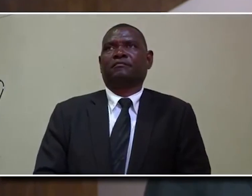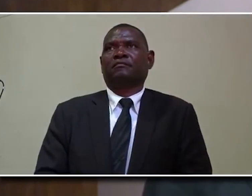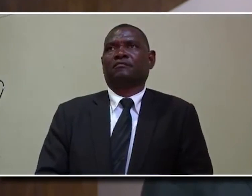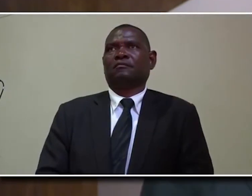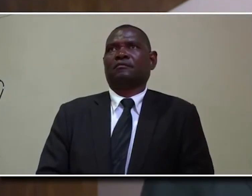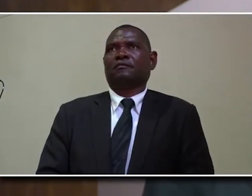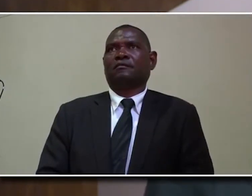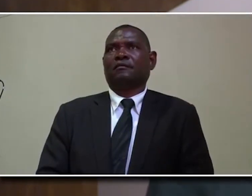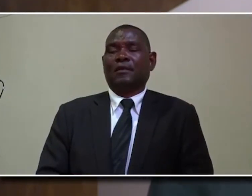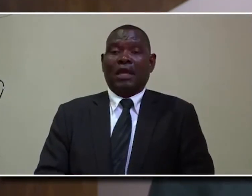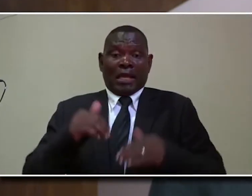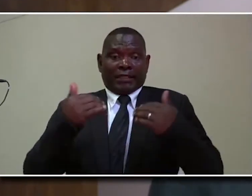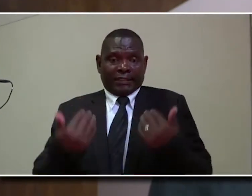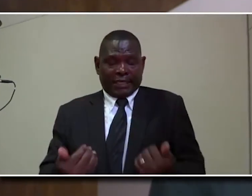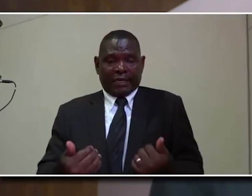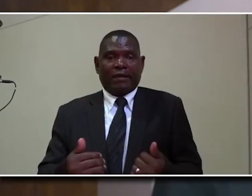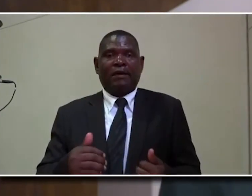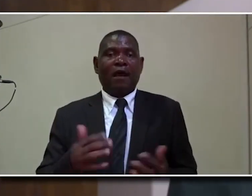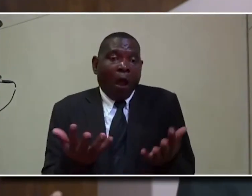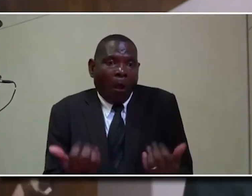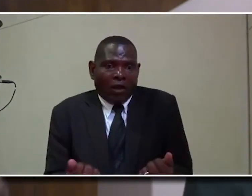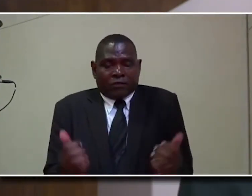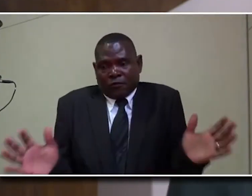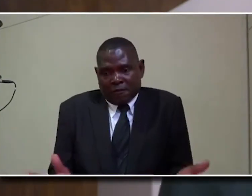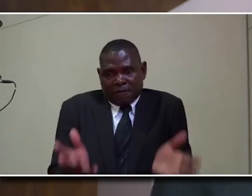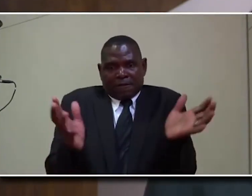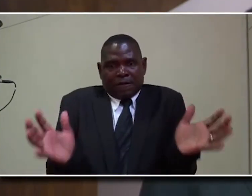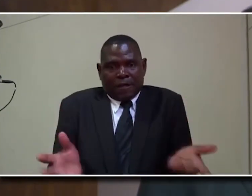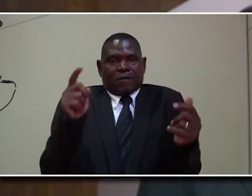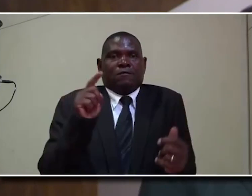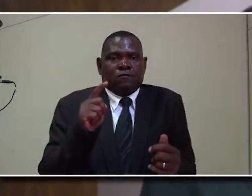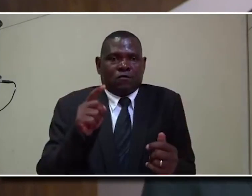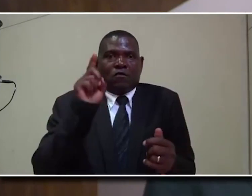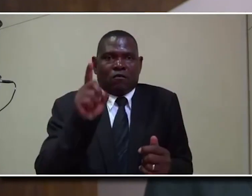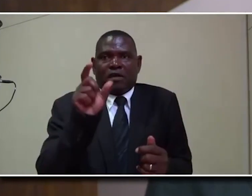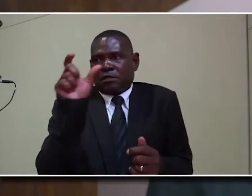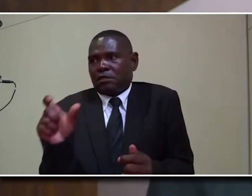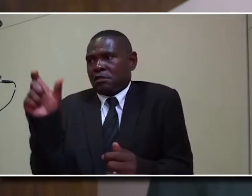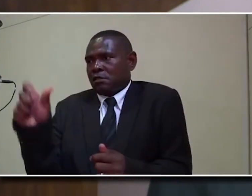Then we want to encourage one another. Rejoice in the Lord always.